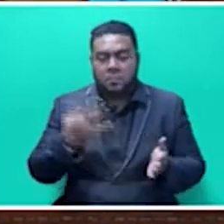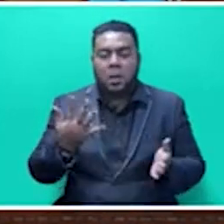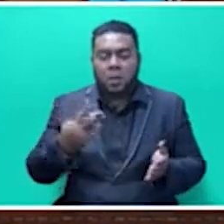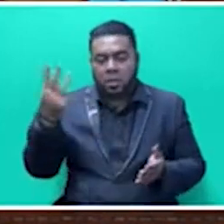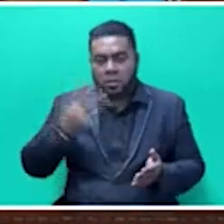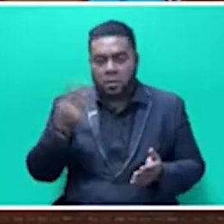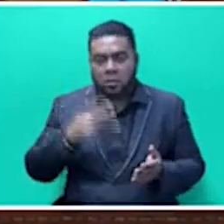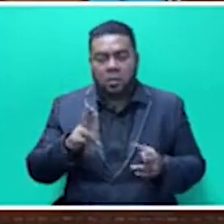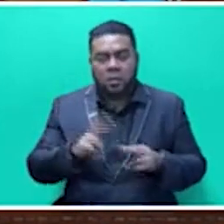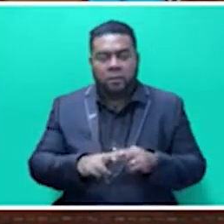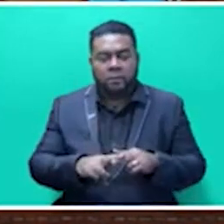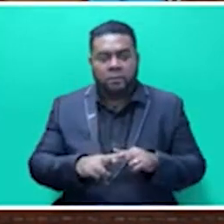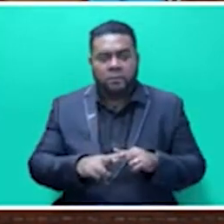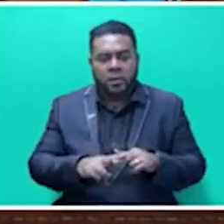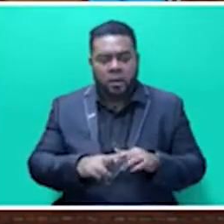13th